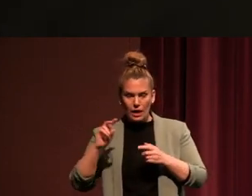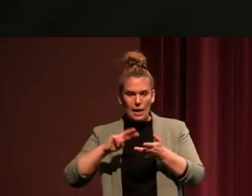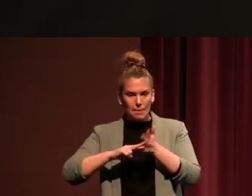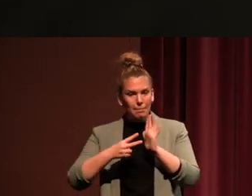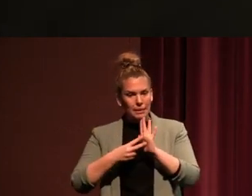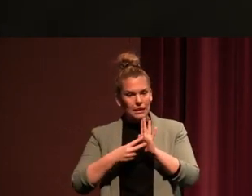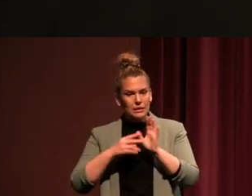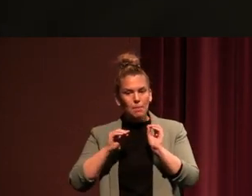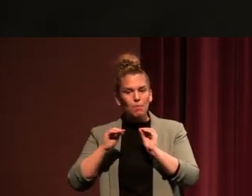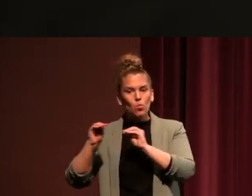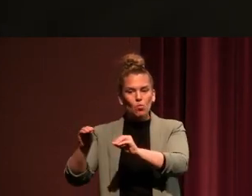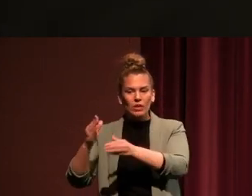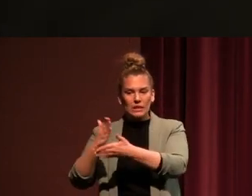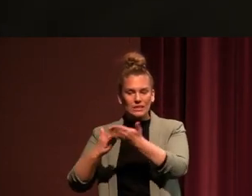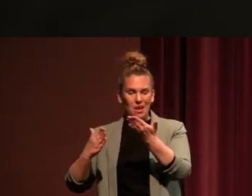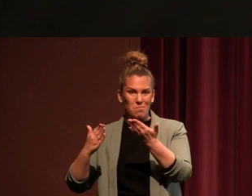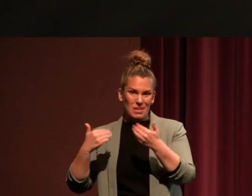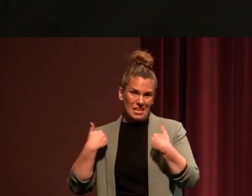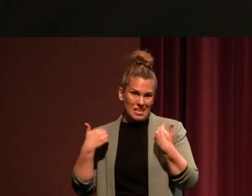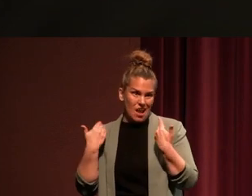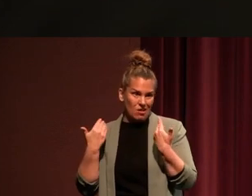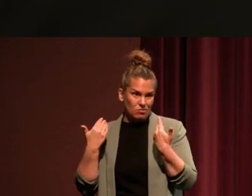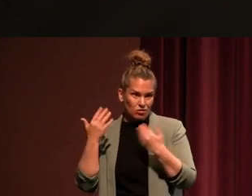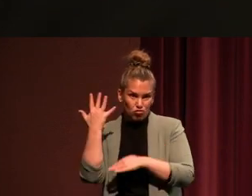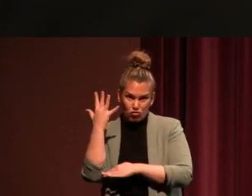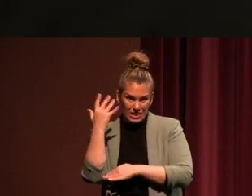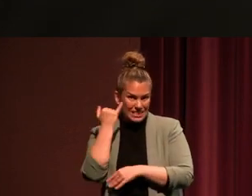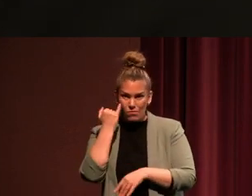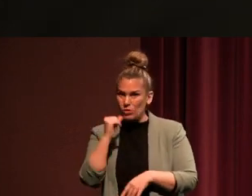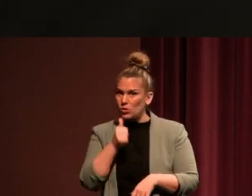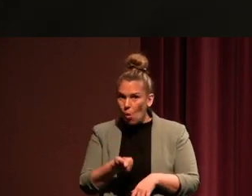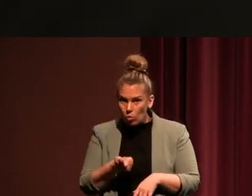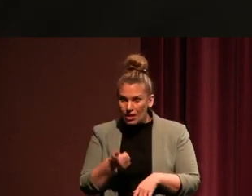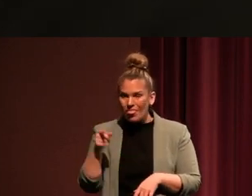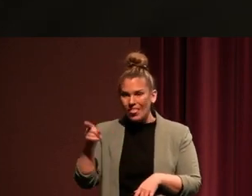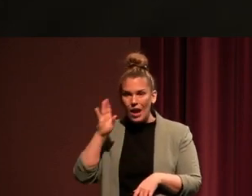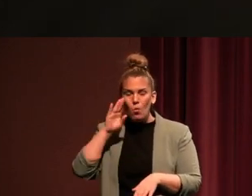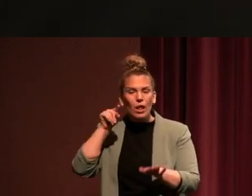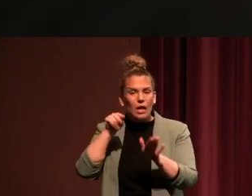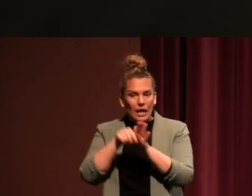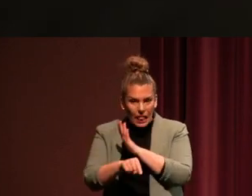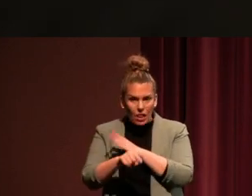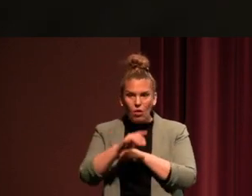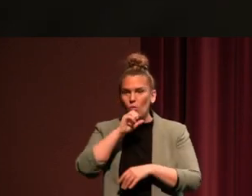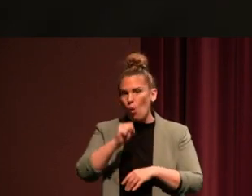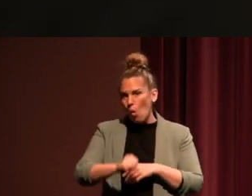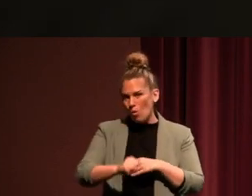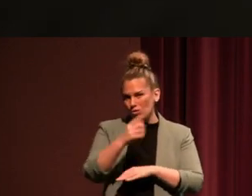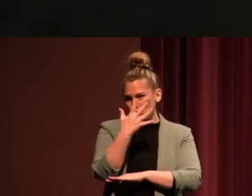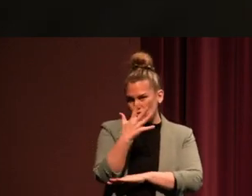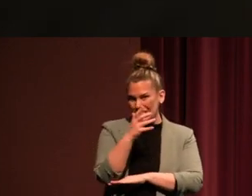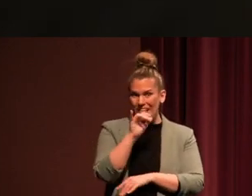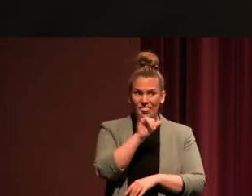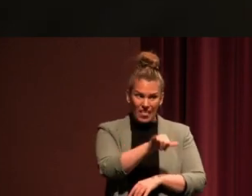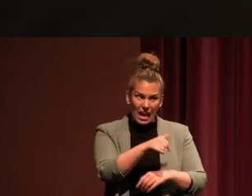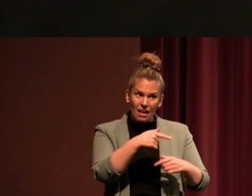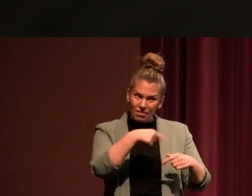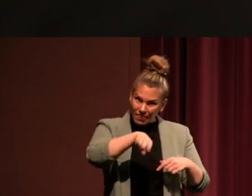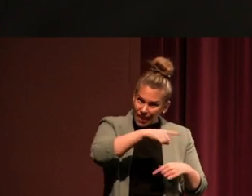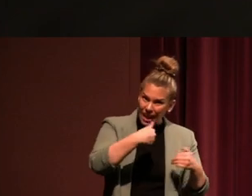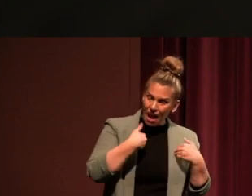young trees. Because if we don't remove those young trees, they're going to kill the old trees that have more carbon in